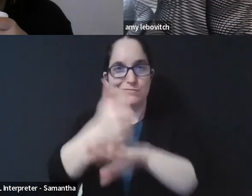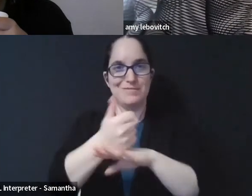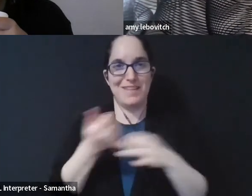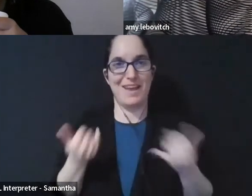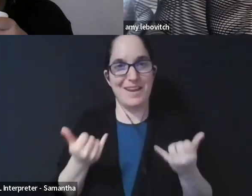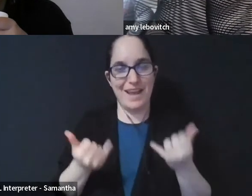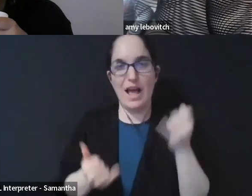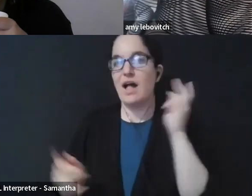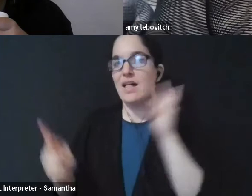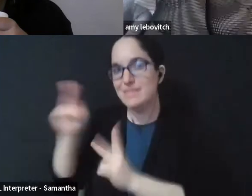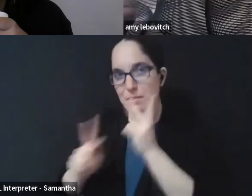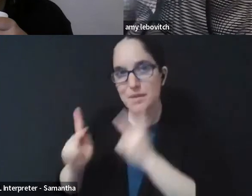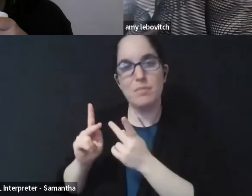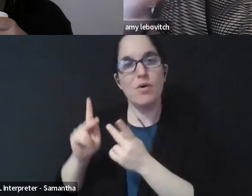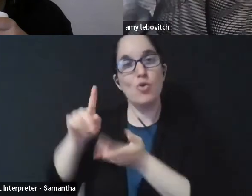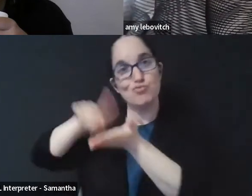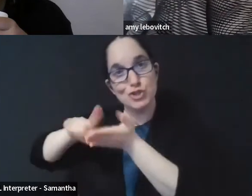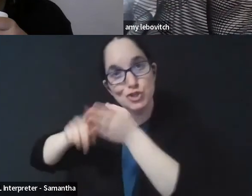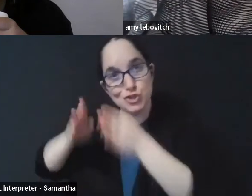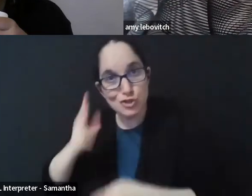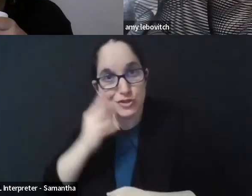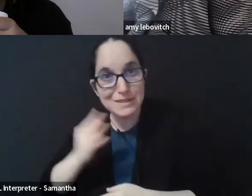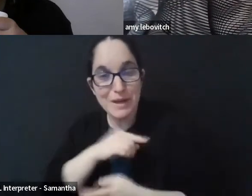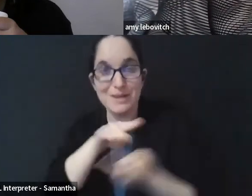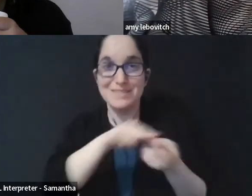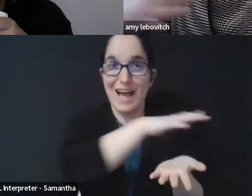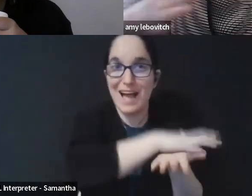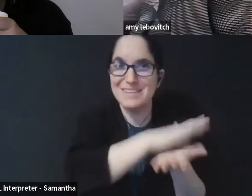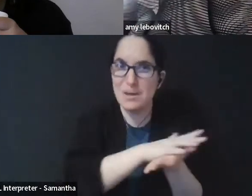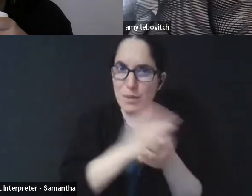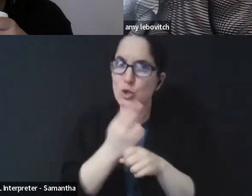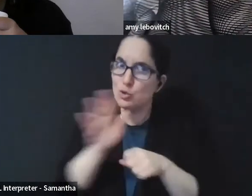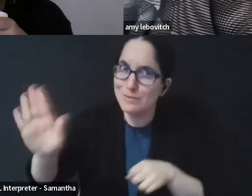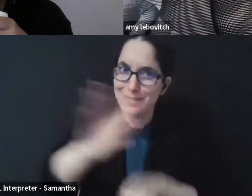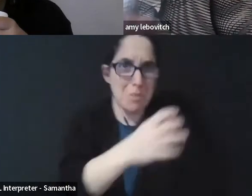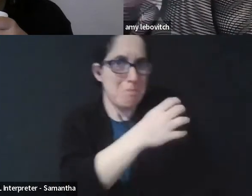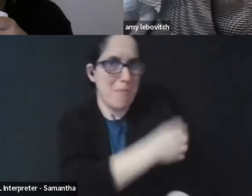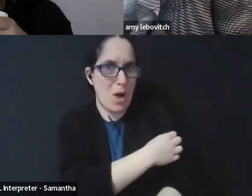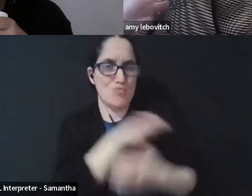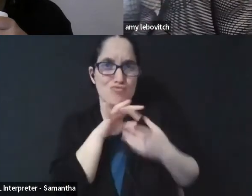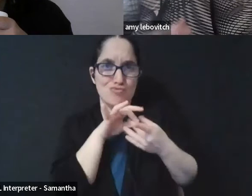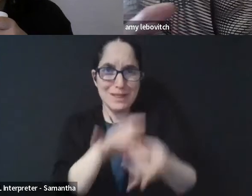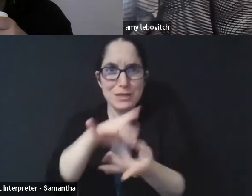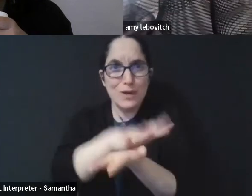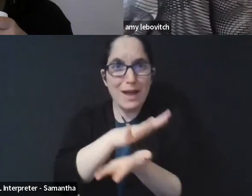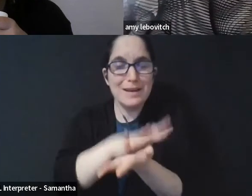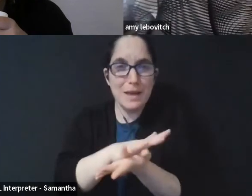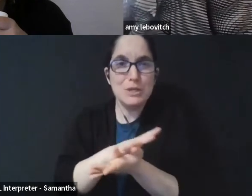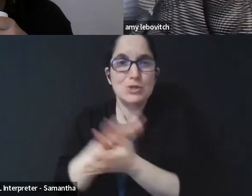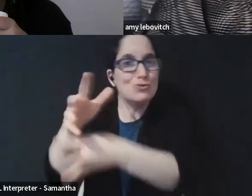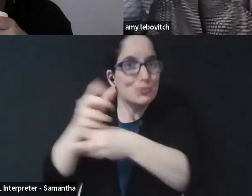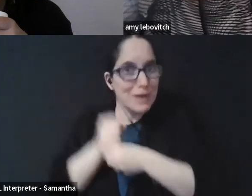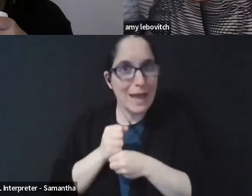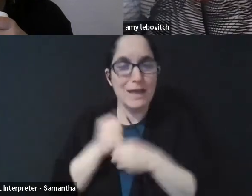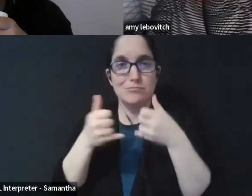researchers and academics who are using their power within academia to get us grants to be able to do